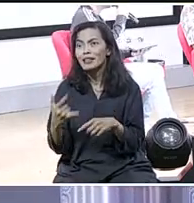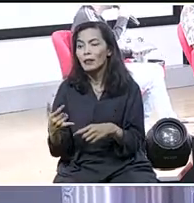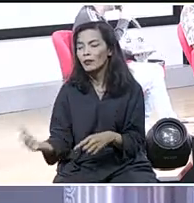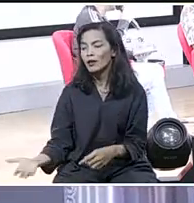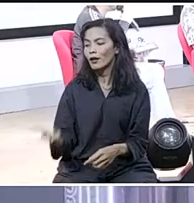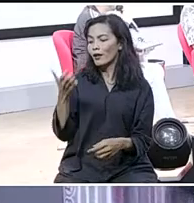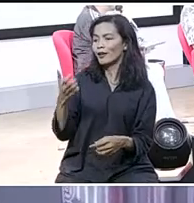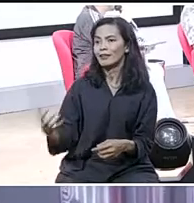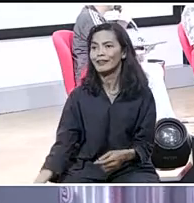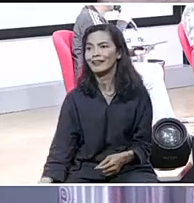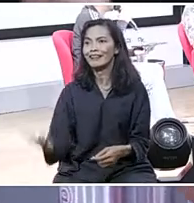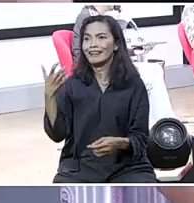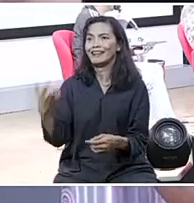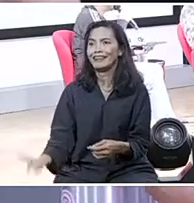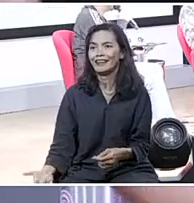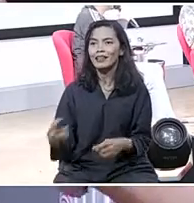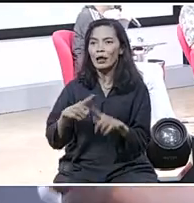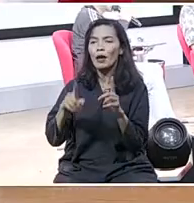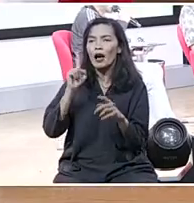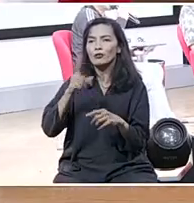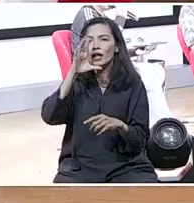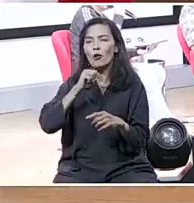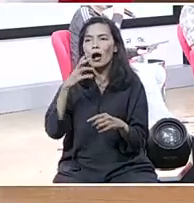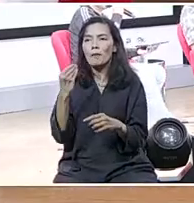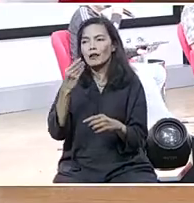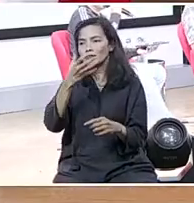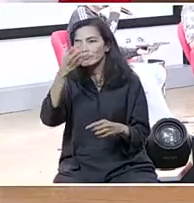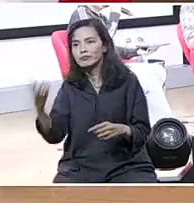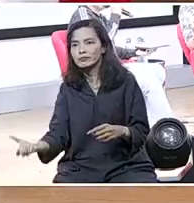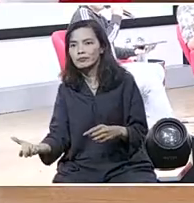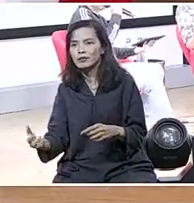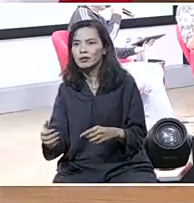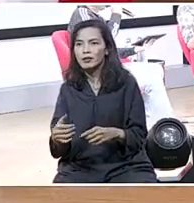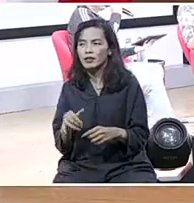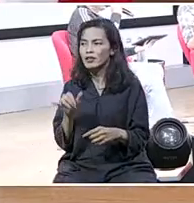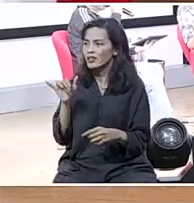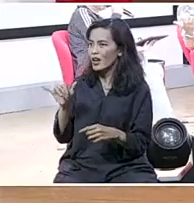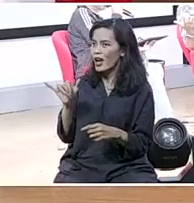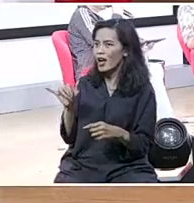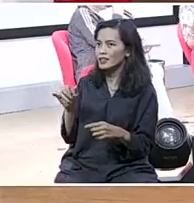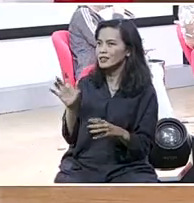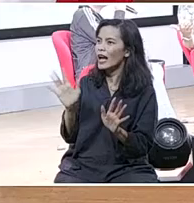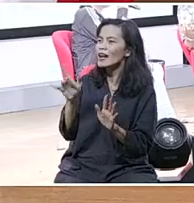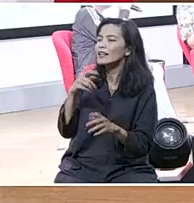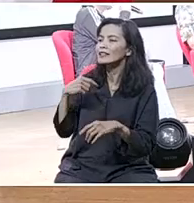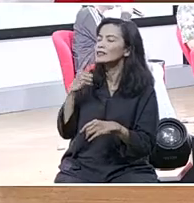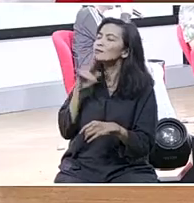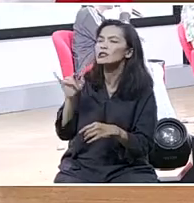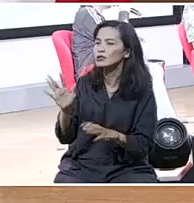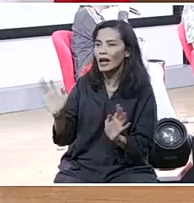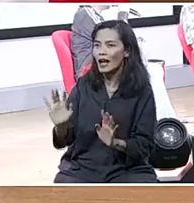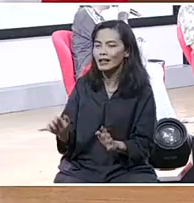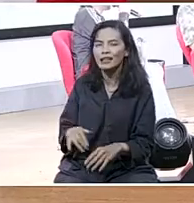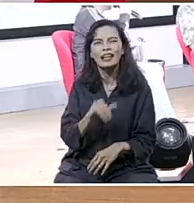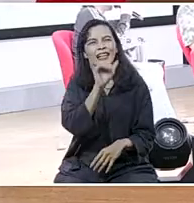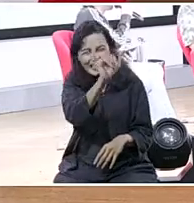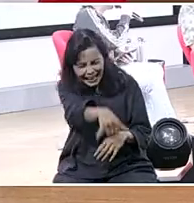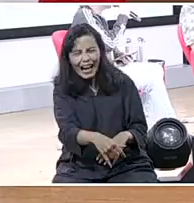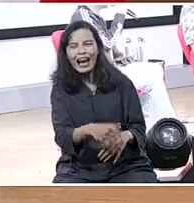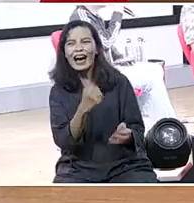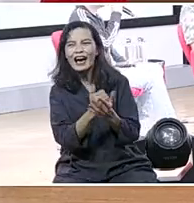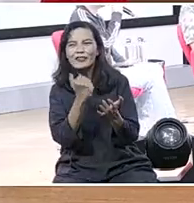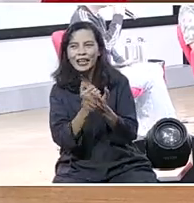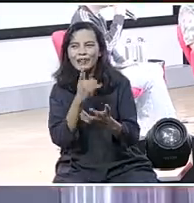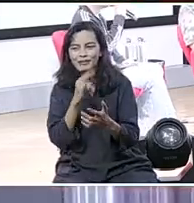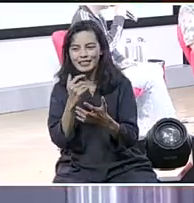know when to stop. So don't do what he does. Exactly, exactly. Don't do what I did. I'm actually learning how right now.